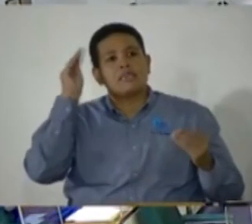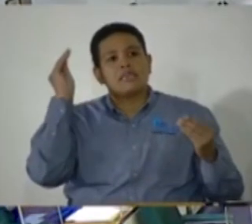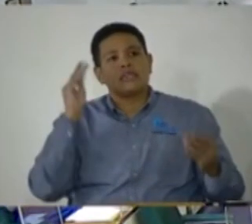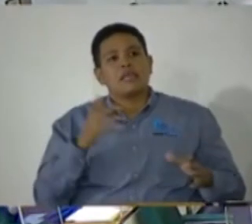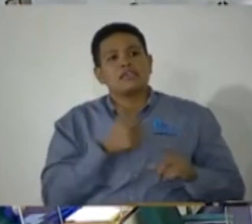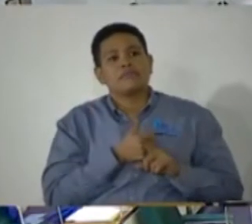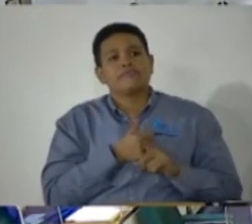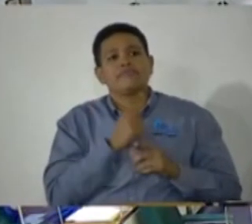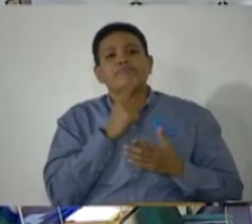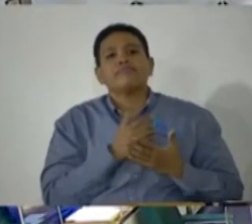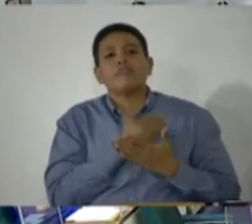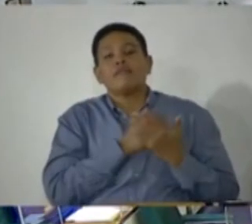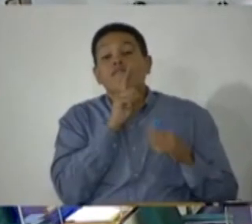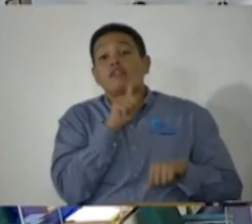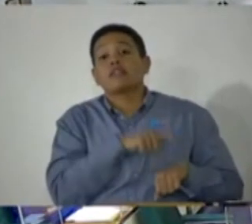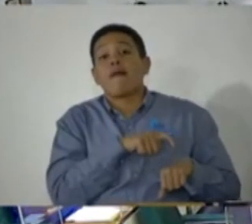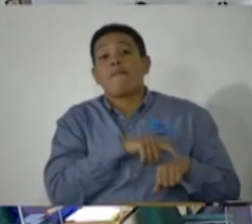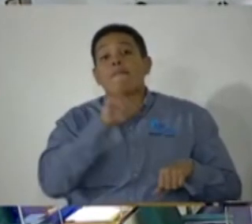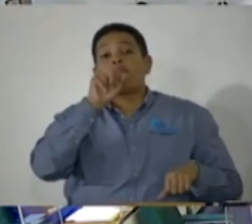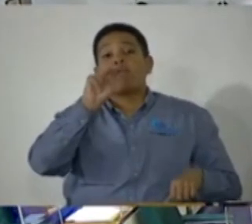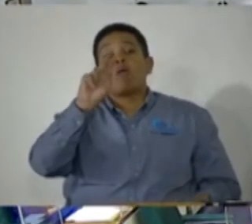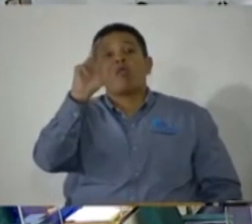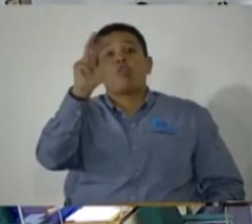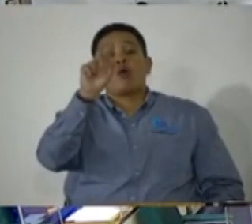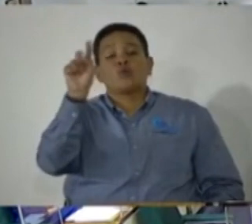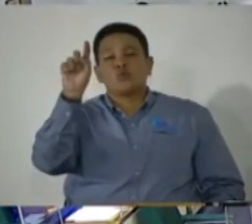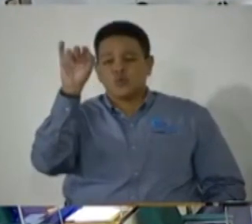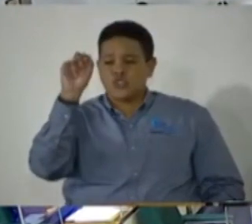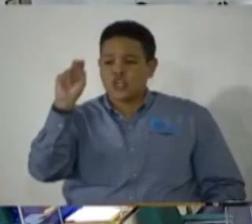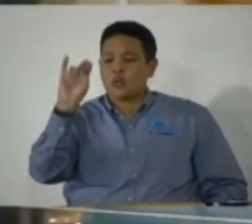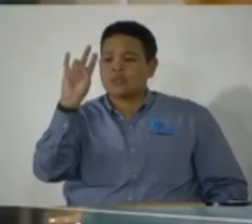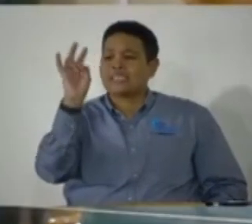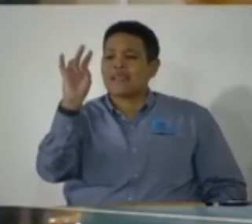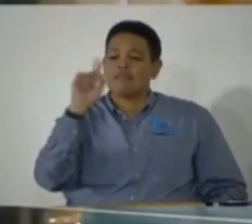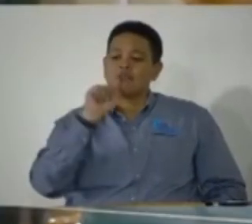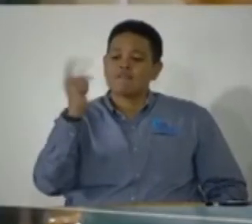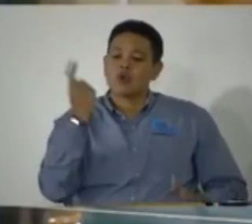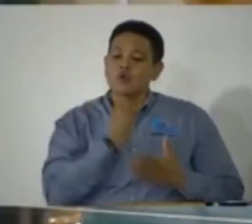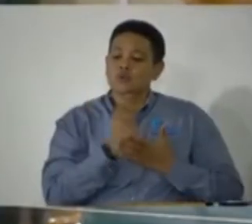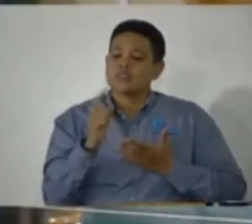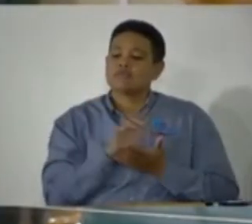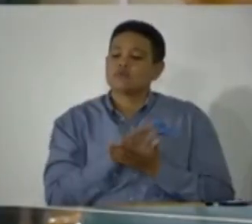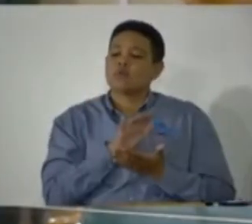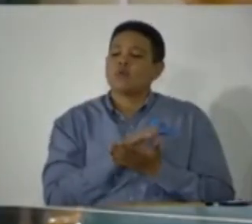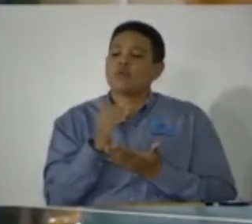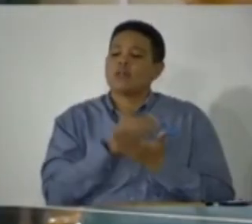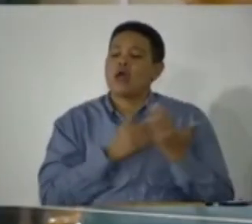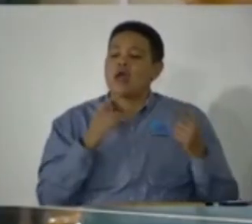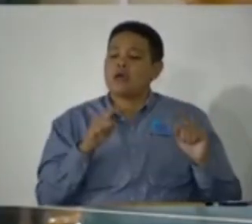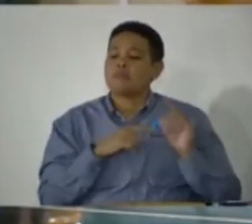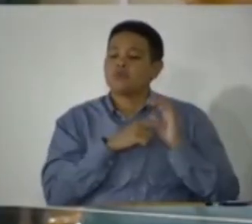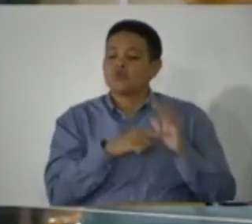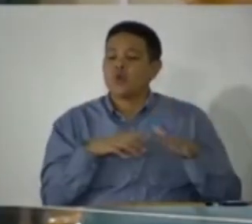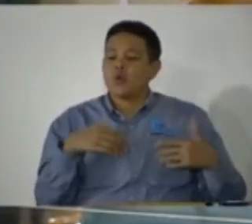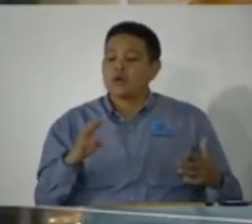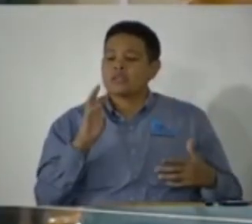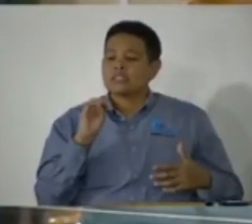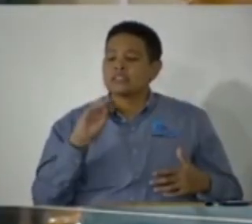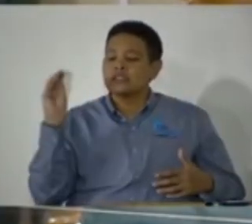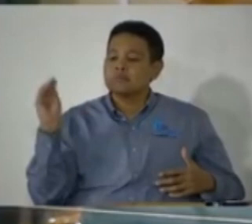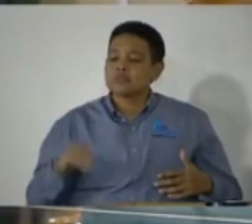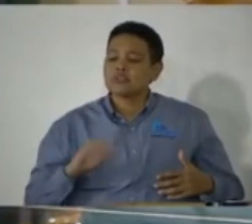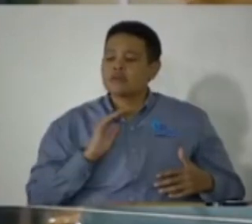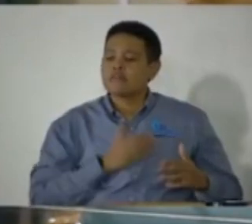gathered for the period January 3 to 7, which was the first week of school, showed that 60%